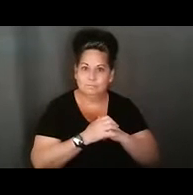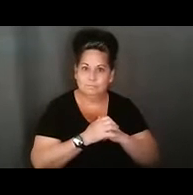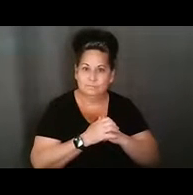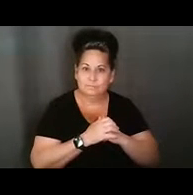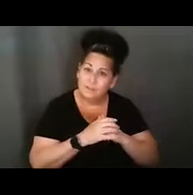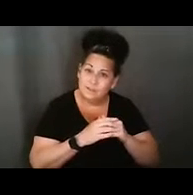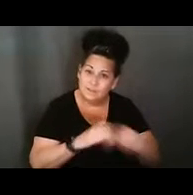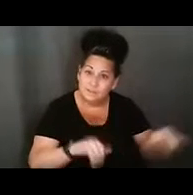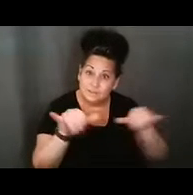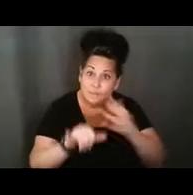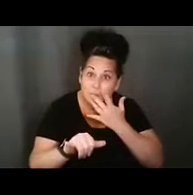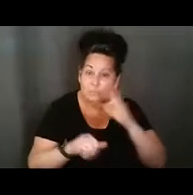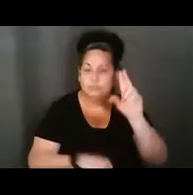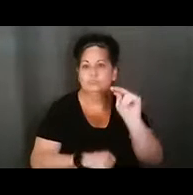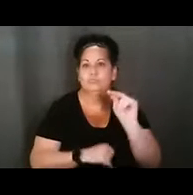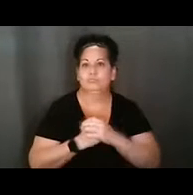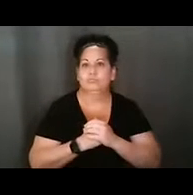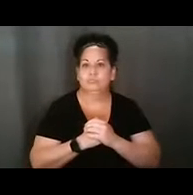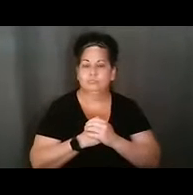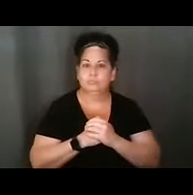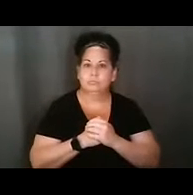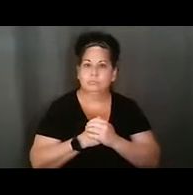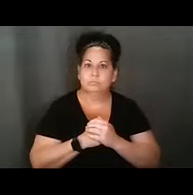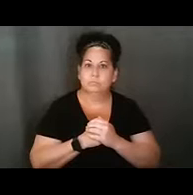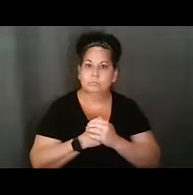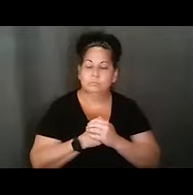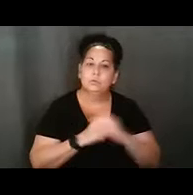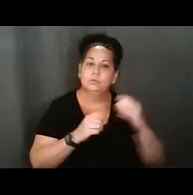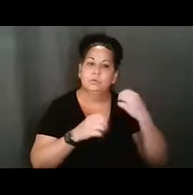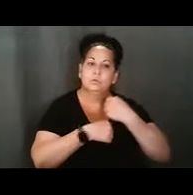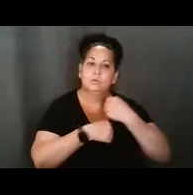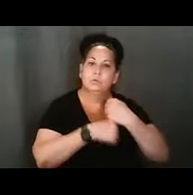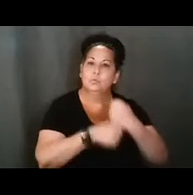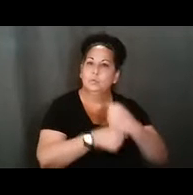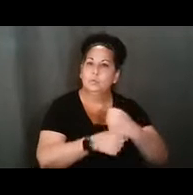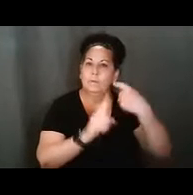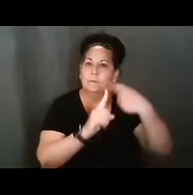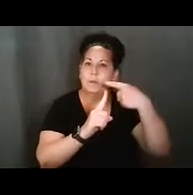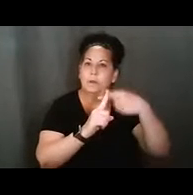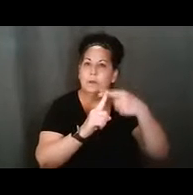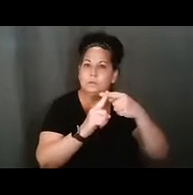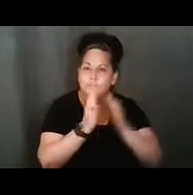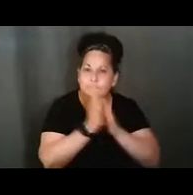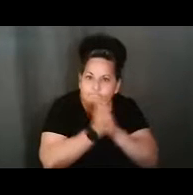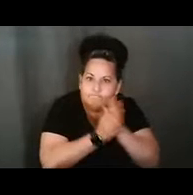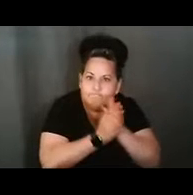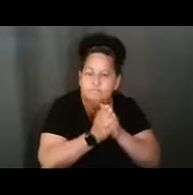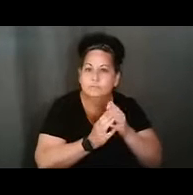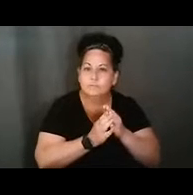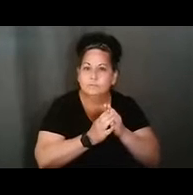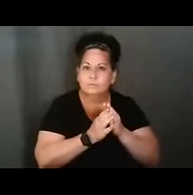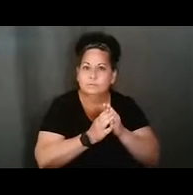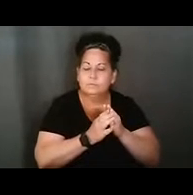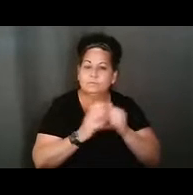color. No, that's going to create more. But I think you create positive incentives and make that rewarding for them. Now, if